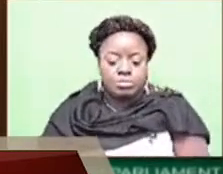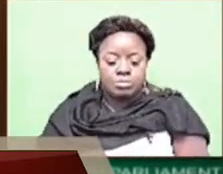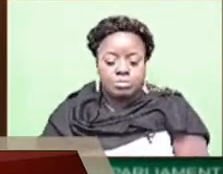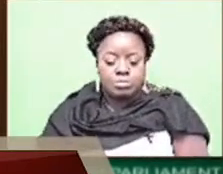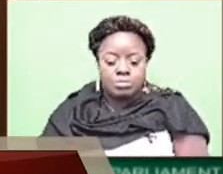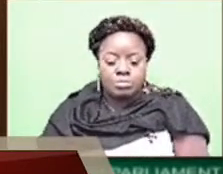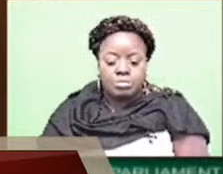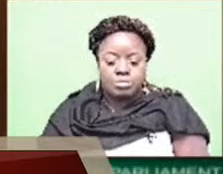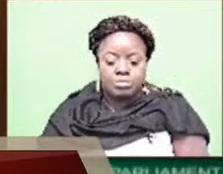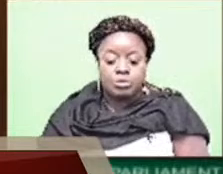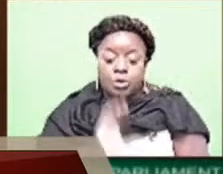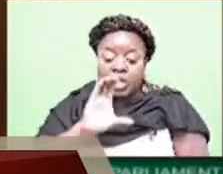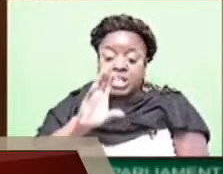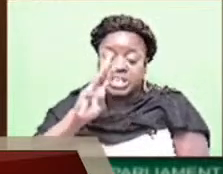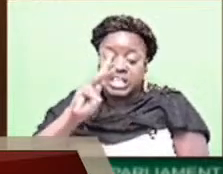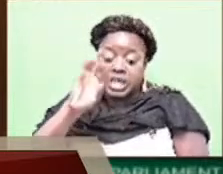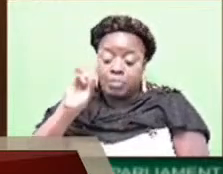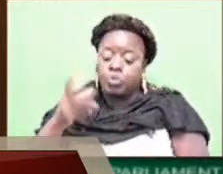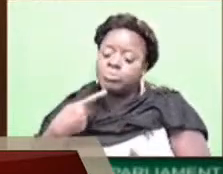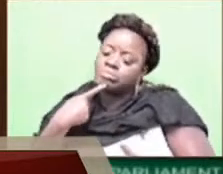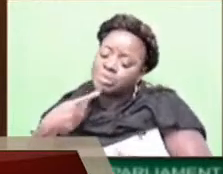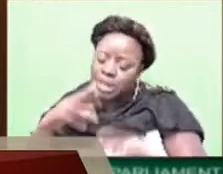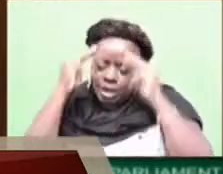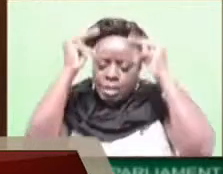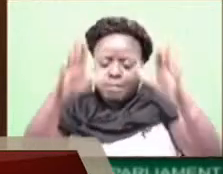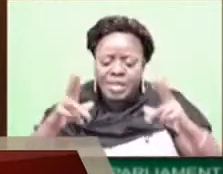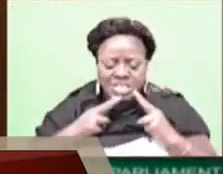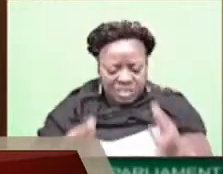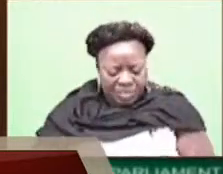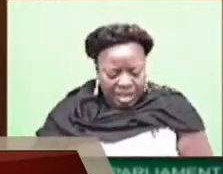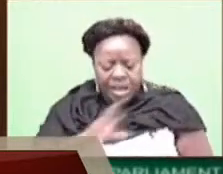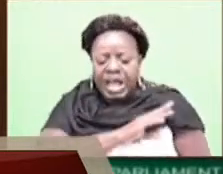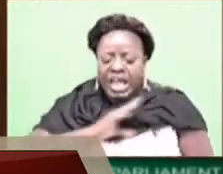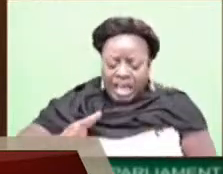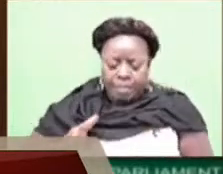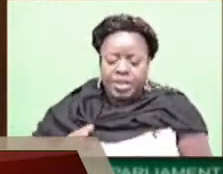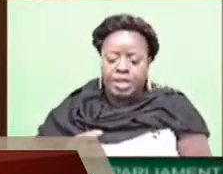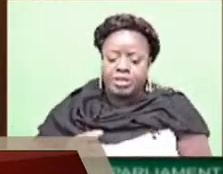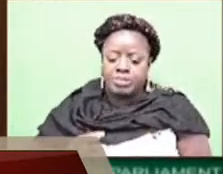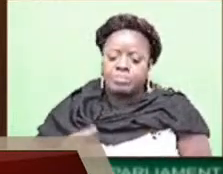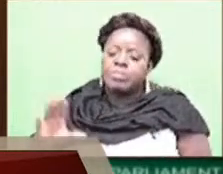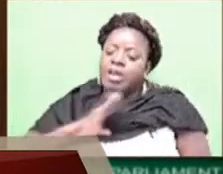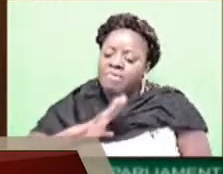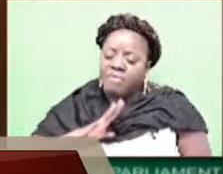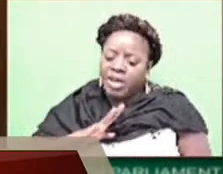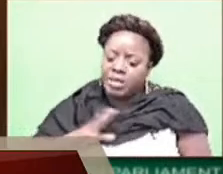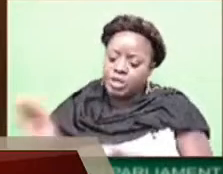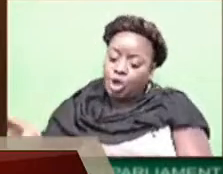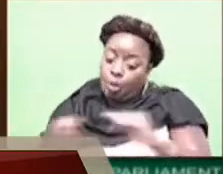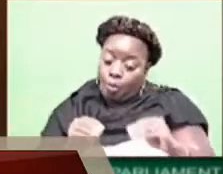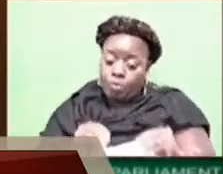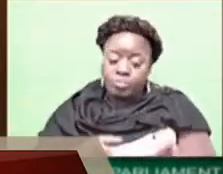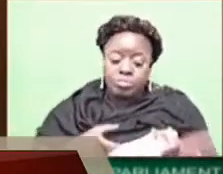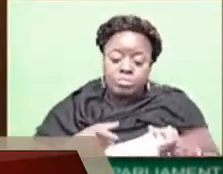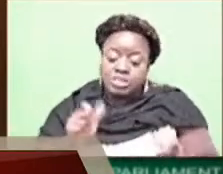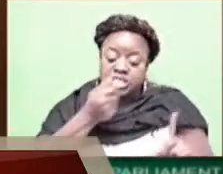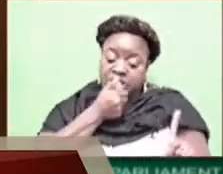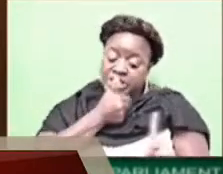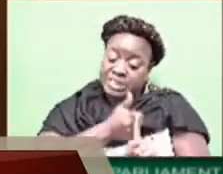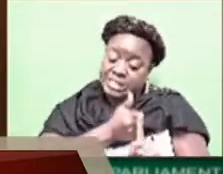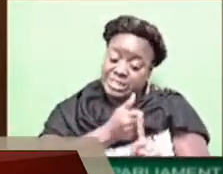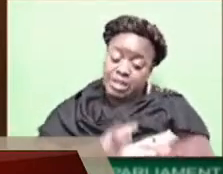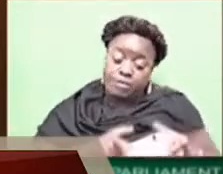CMO advises the Minister of Health and the Cabinet that it is appropriate to move to the stage of self-quarantine, you now have the